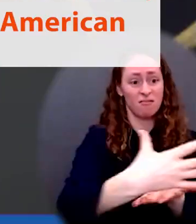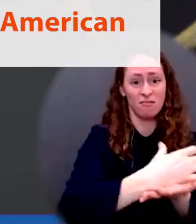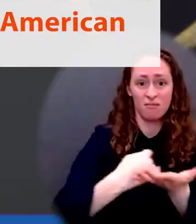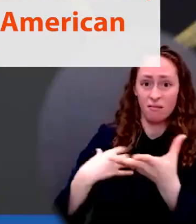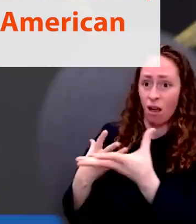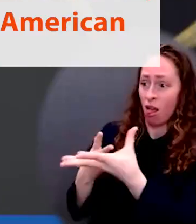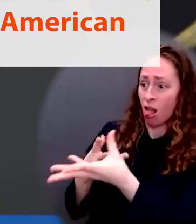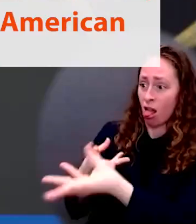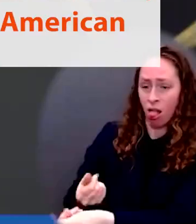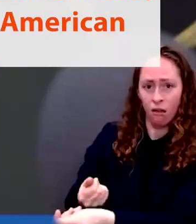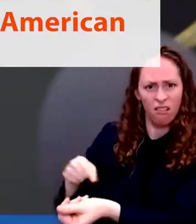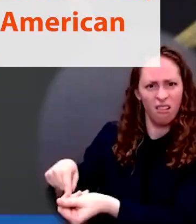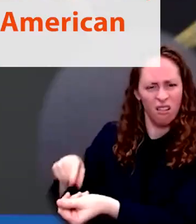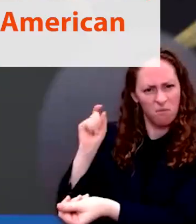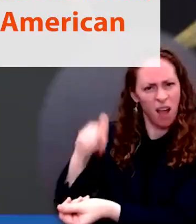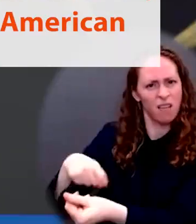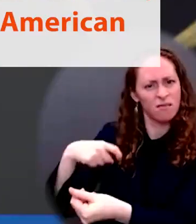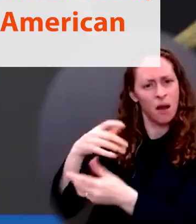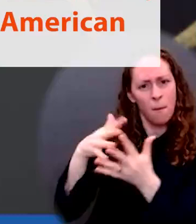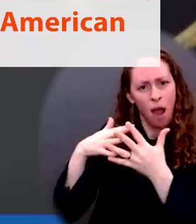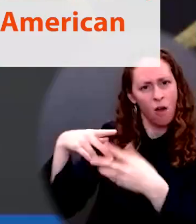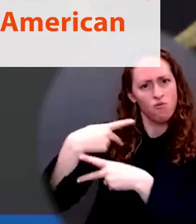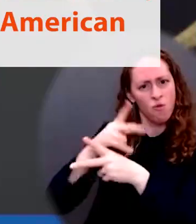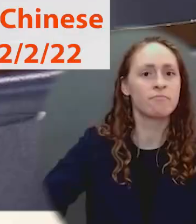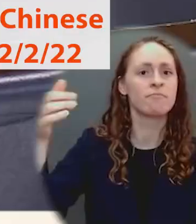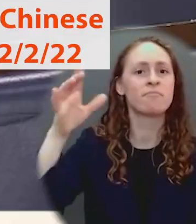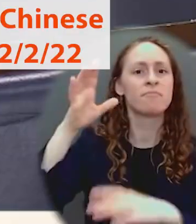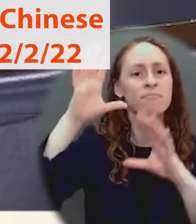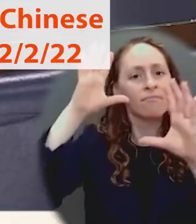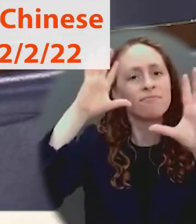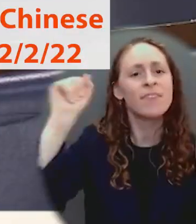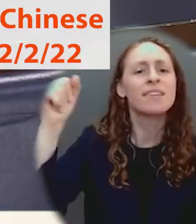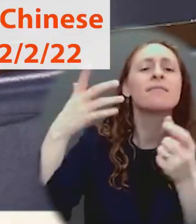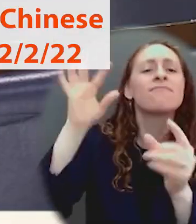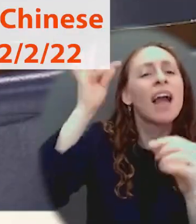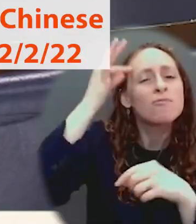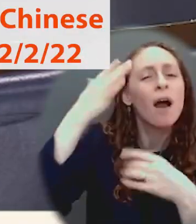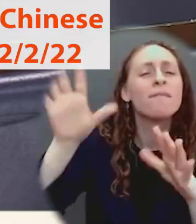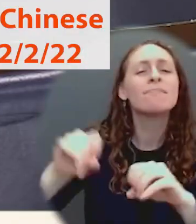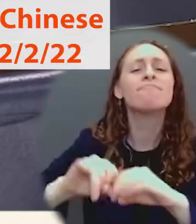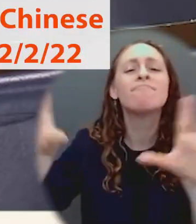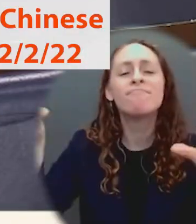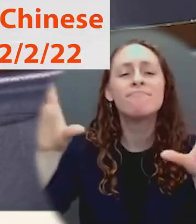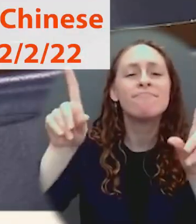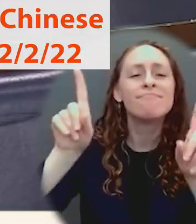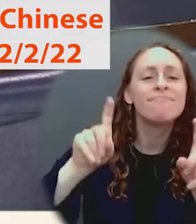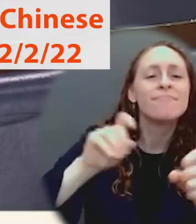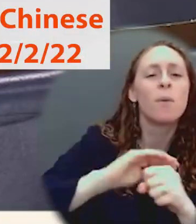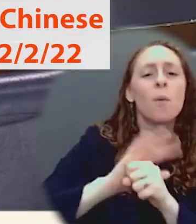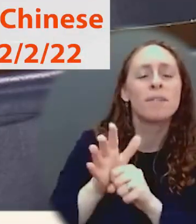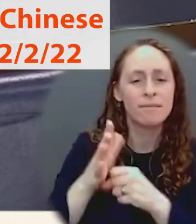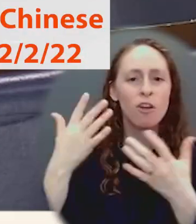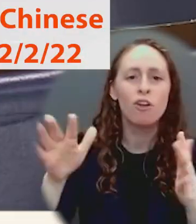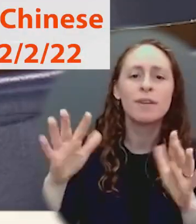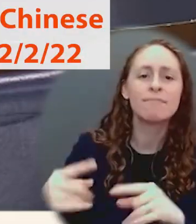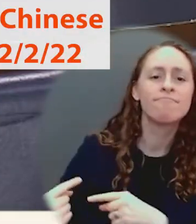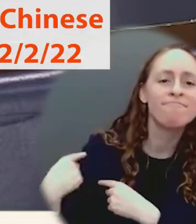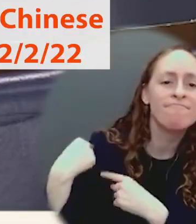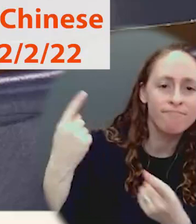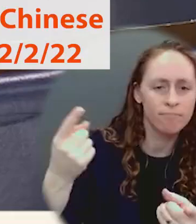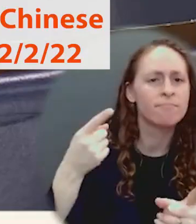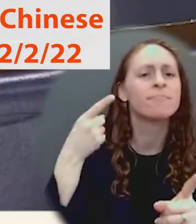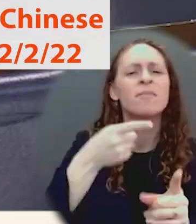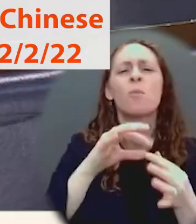America, including all the component parts of that product. Chinese company and on health owns iHealth, which